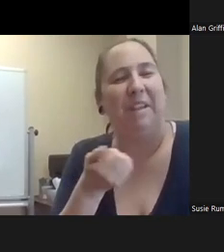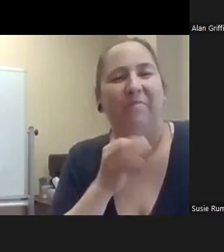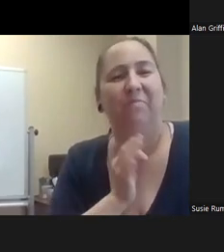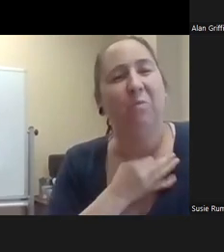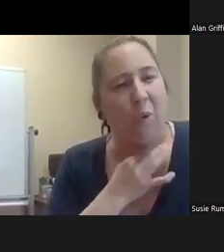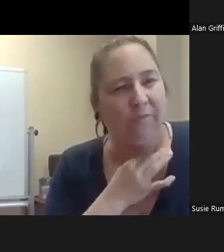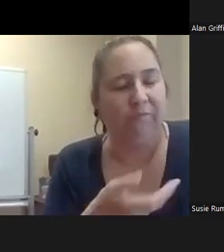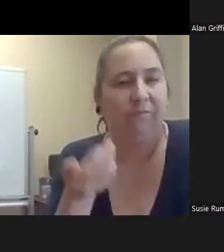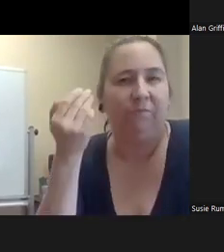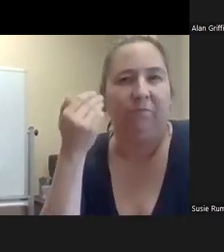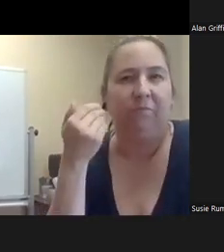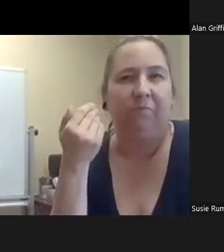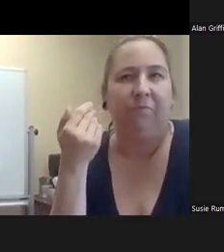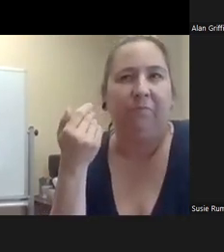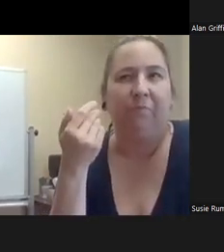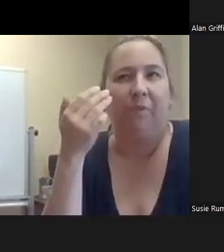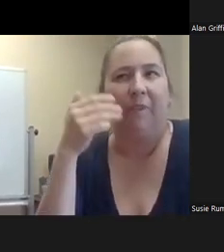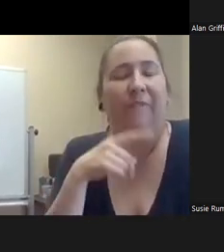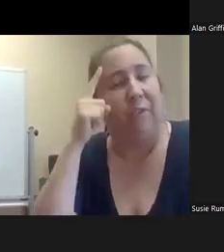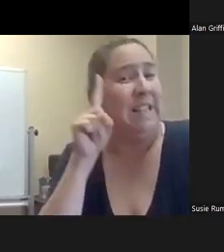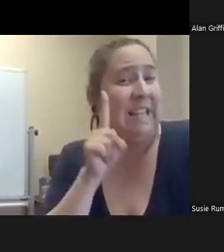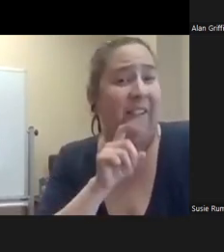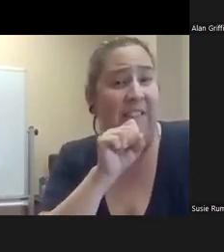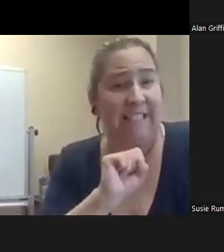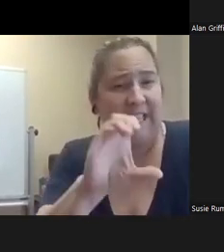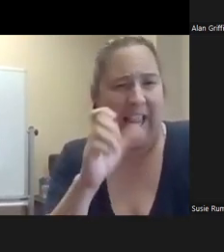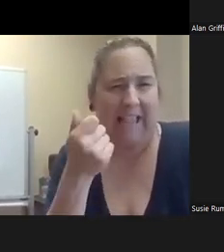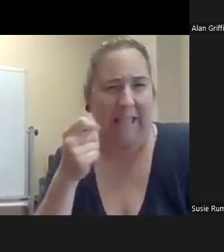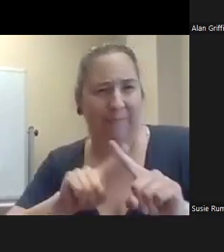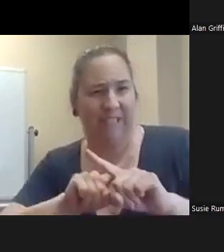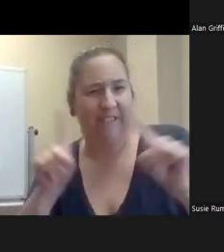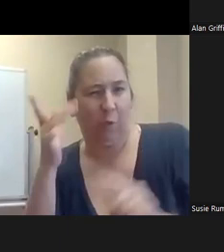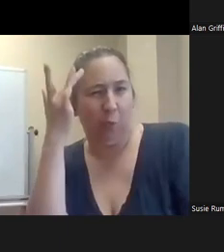Hi there, my name is Megan, and I'm just curious.